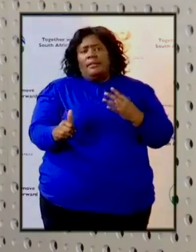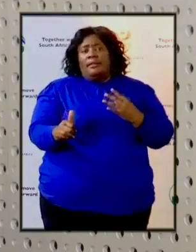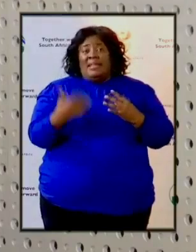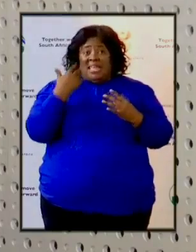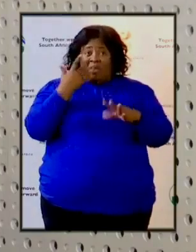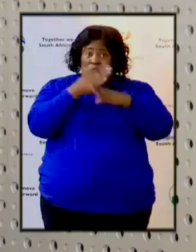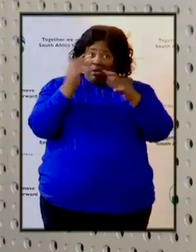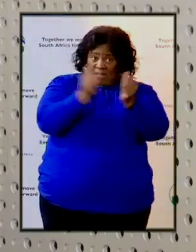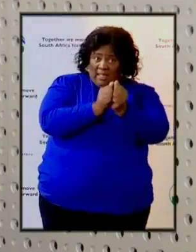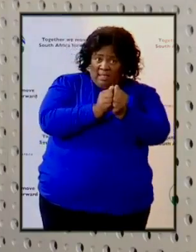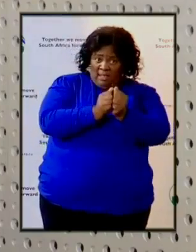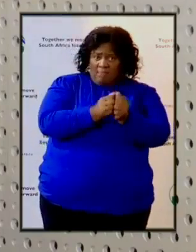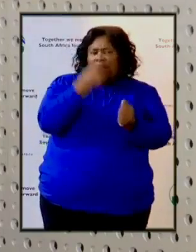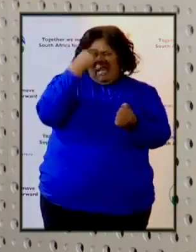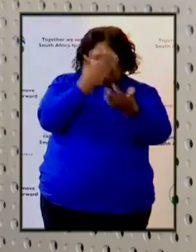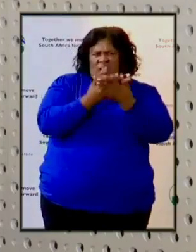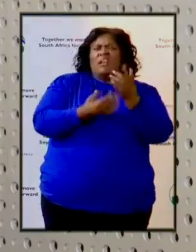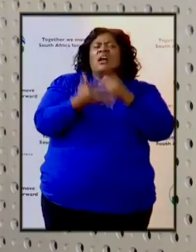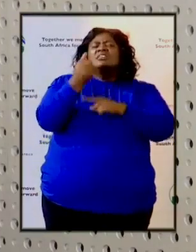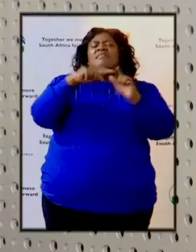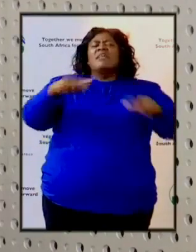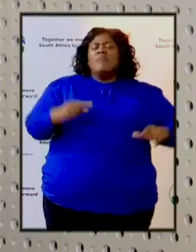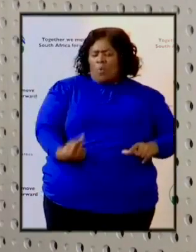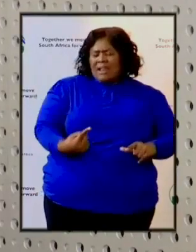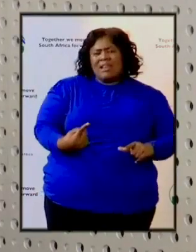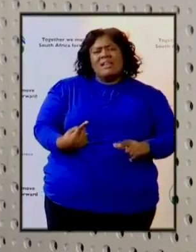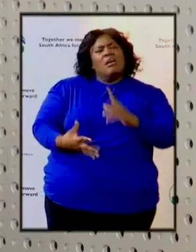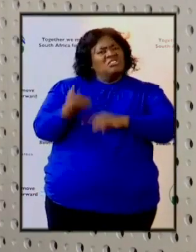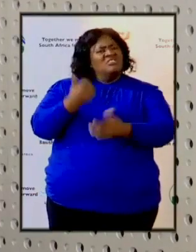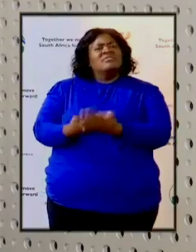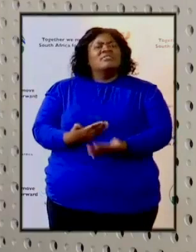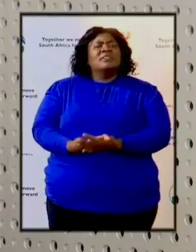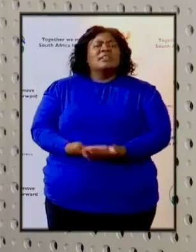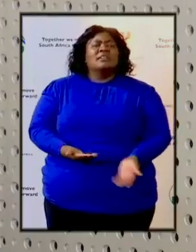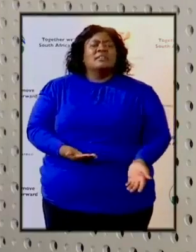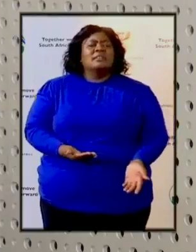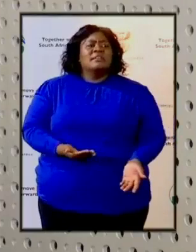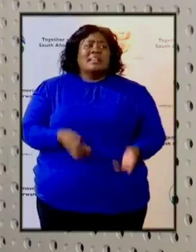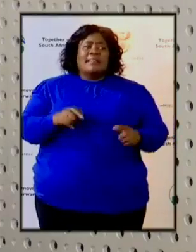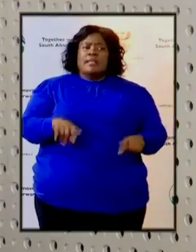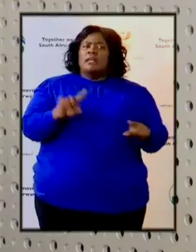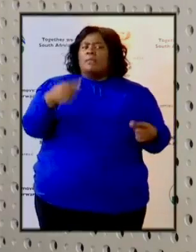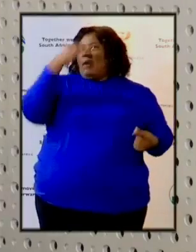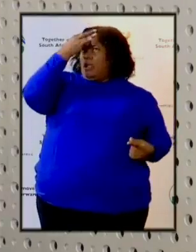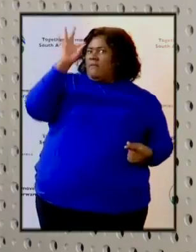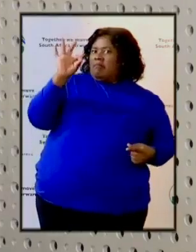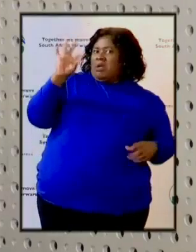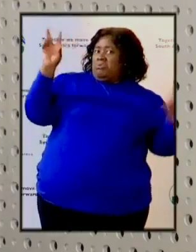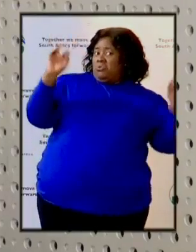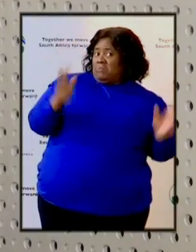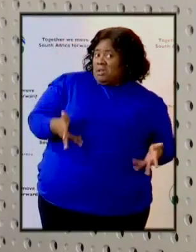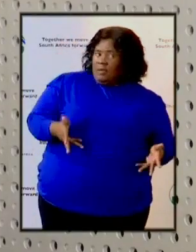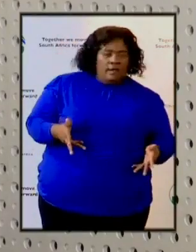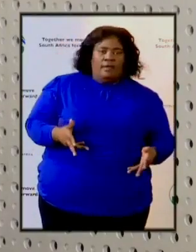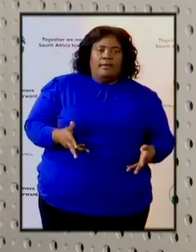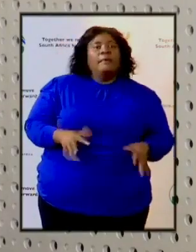1. If we just work together, this can't be a government matter alone.